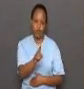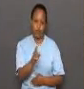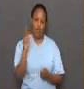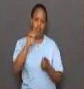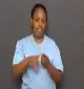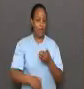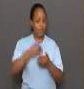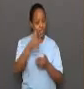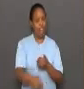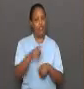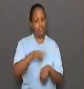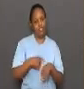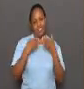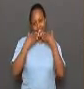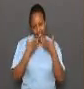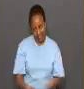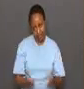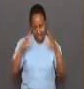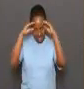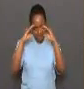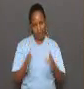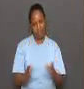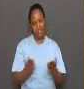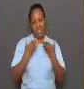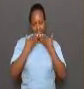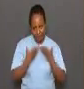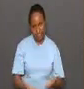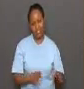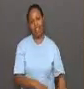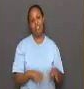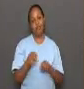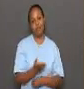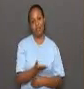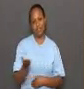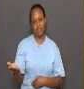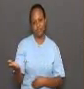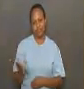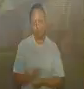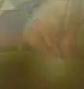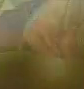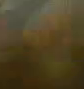obligations. Until next time, thank you, teacher. Thank you, students.